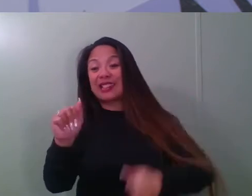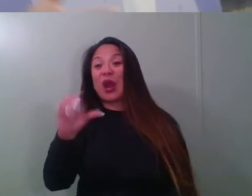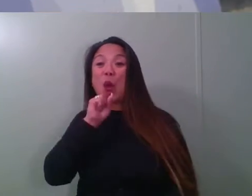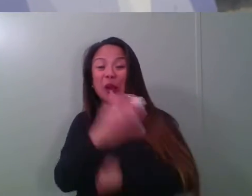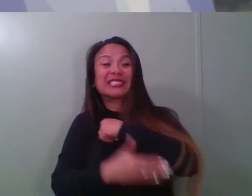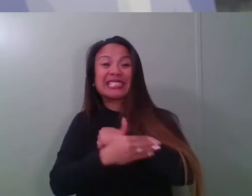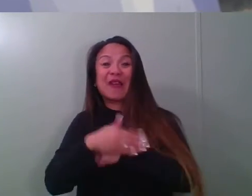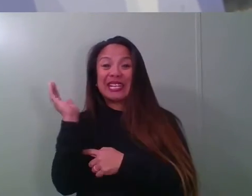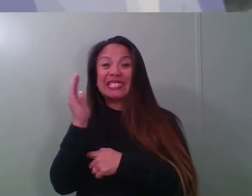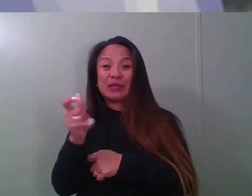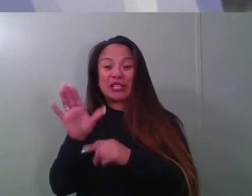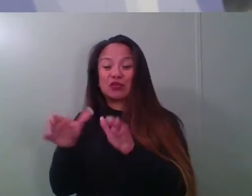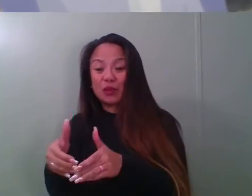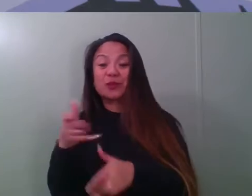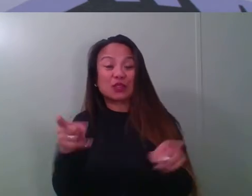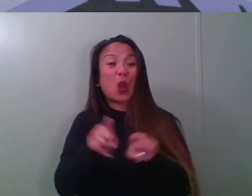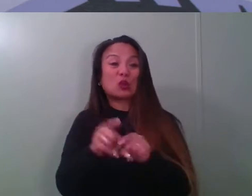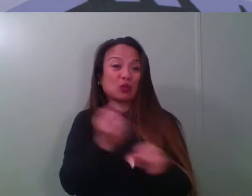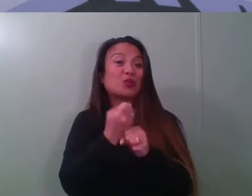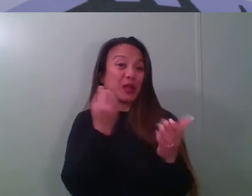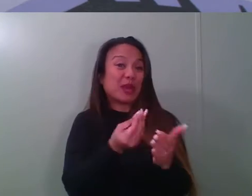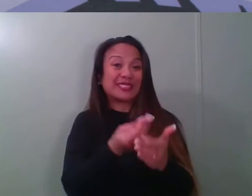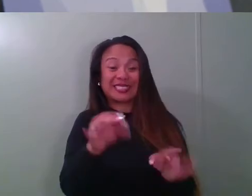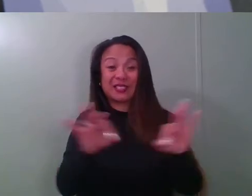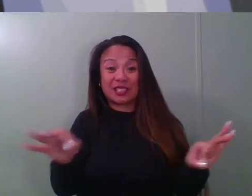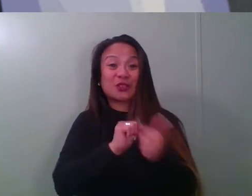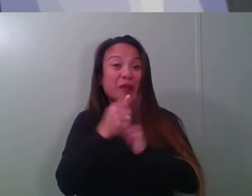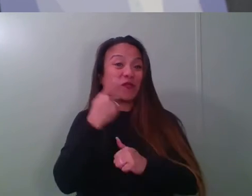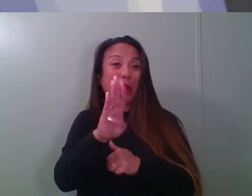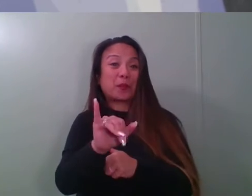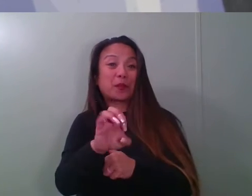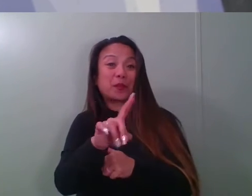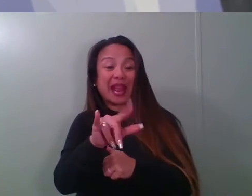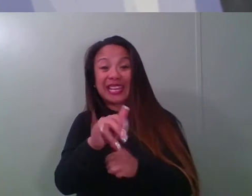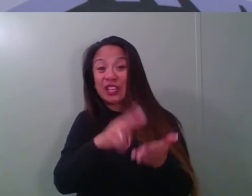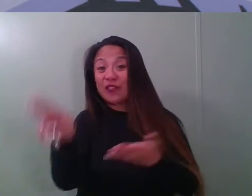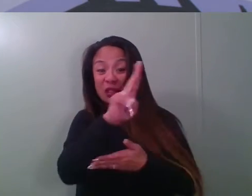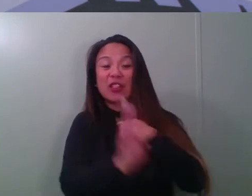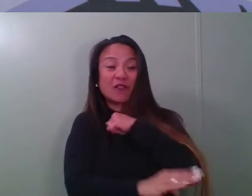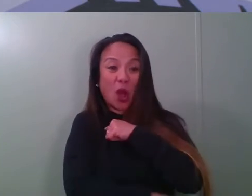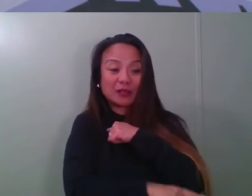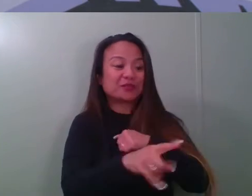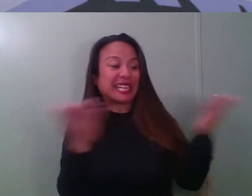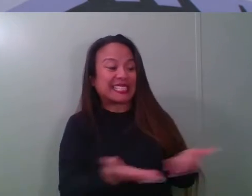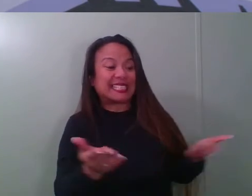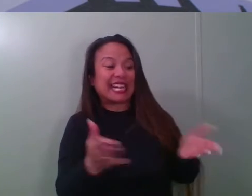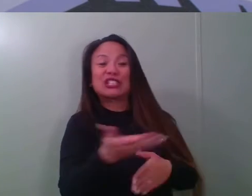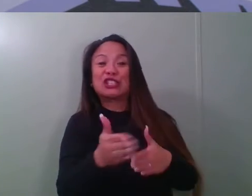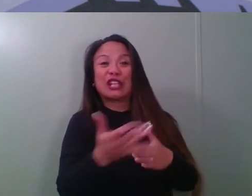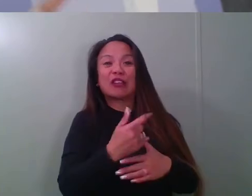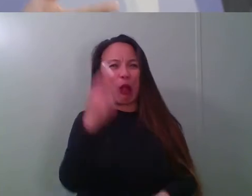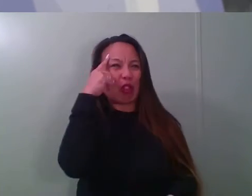rounds at Glenbrooks, Bradley, and the Orange County Speech League. She is also a recipient of the scholarship to compete for Bradley University